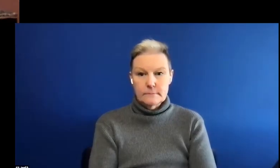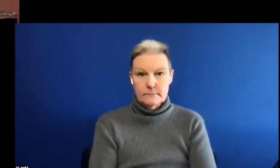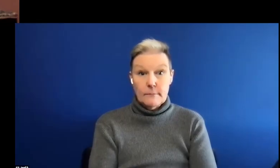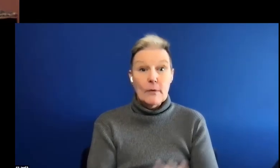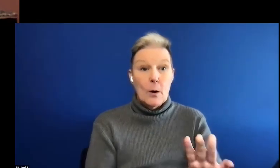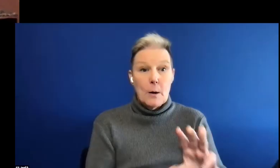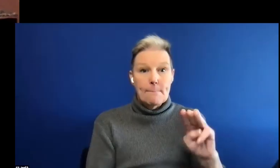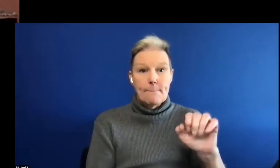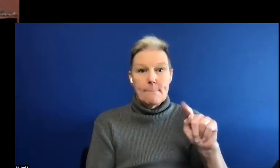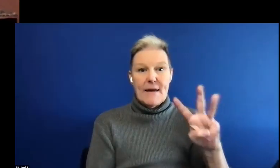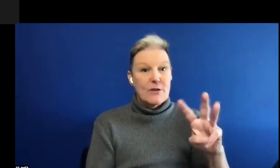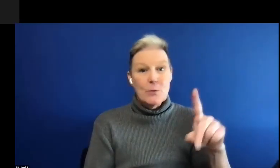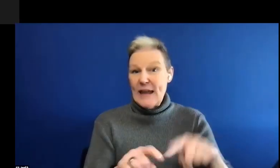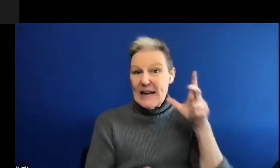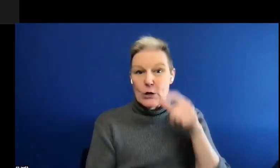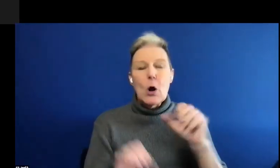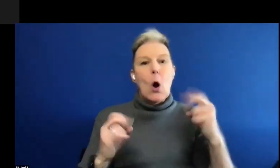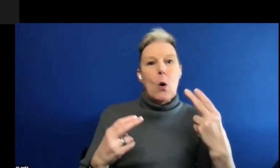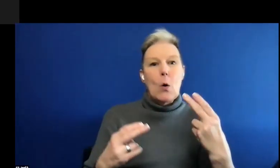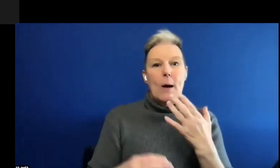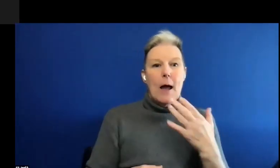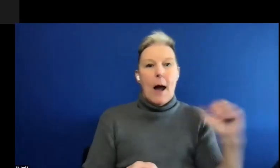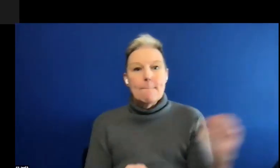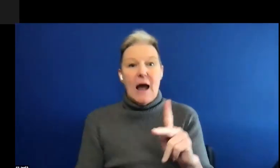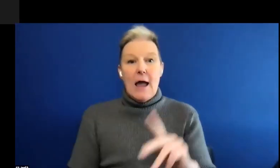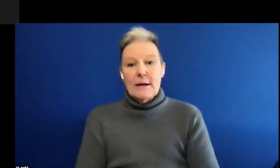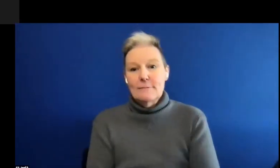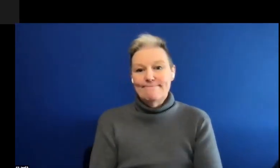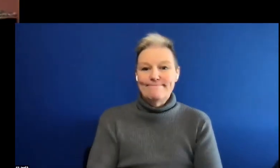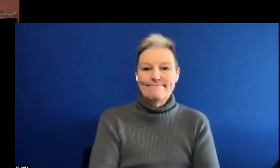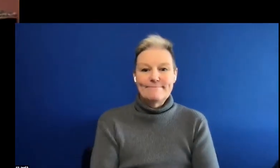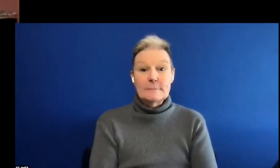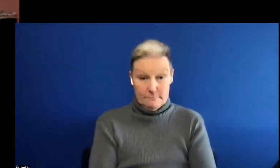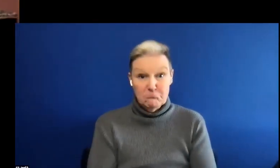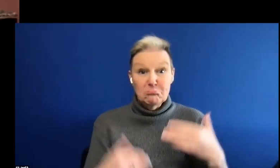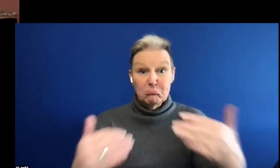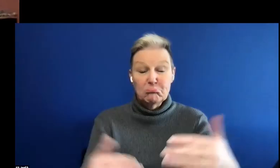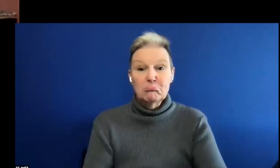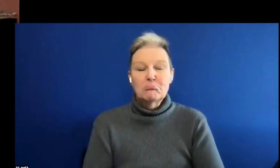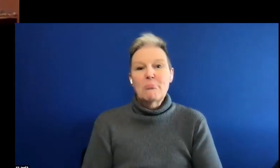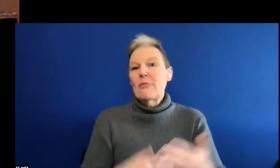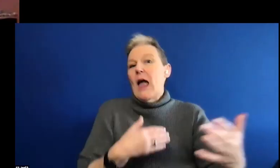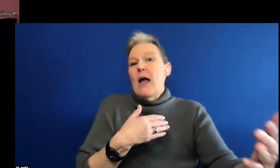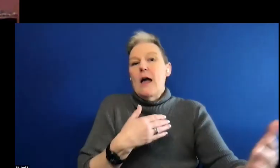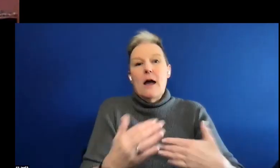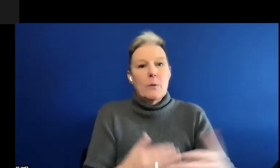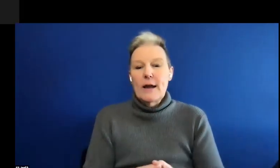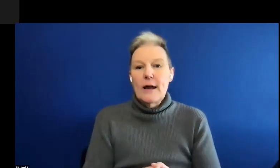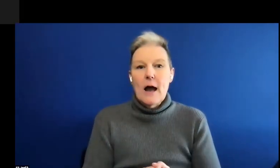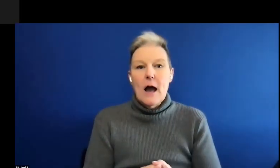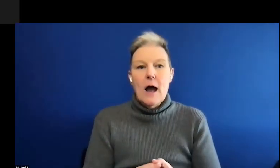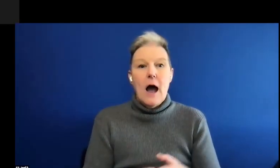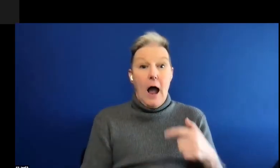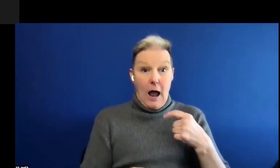Oh, Matthew, we can't hear you. Oh, I'm back. Oh, there you are. Okay, go ahead. In any event, I was saying I'm